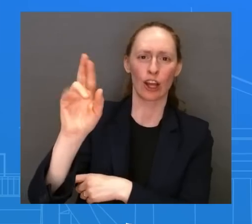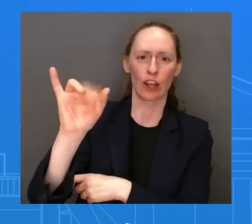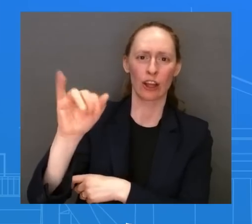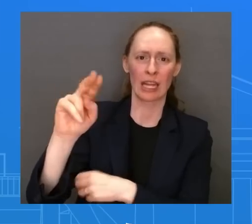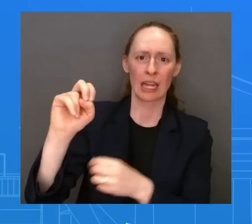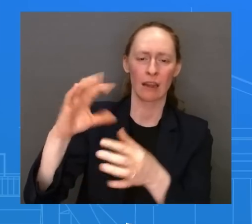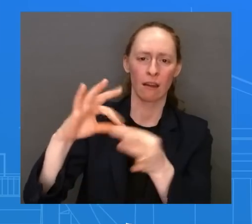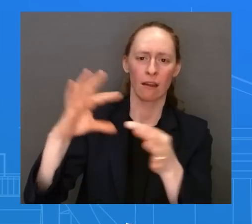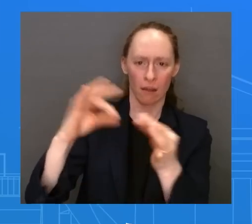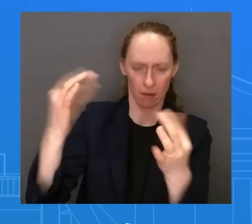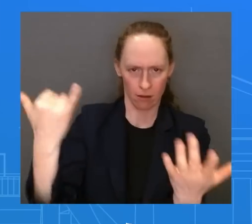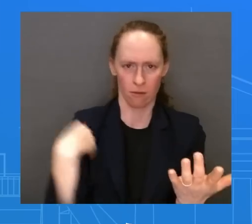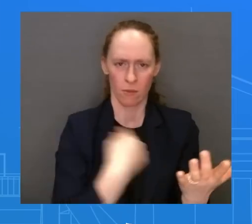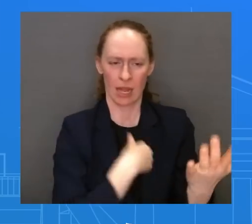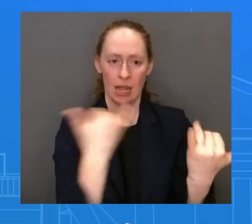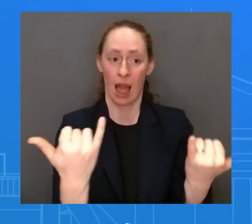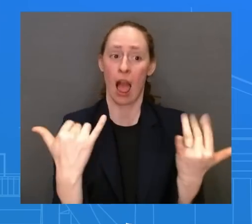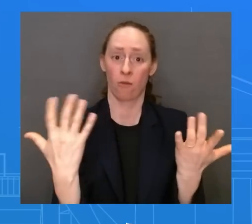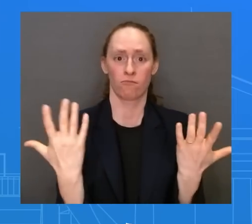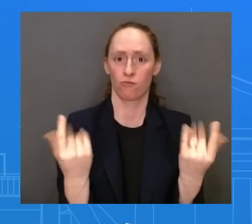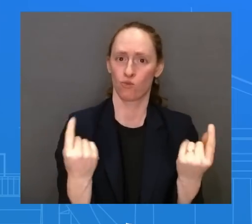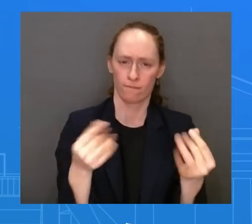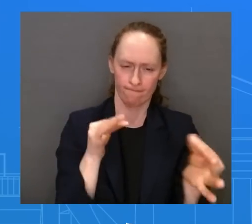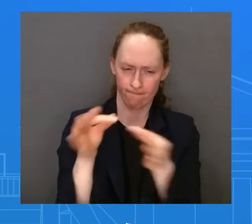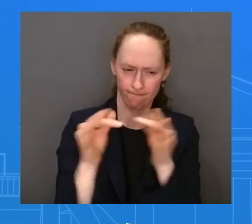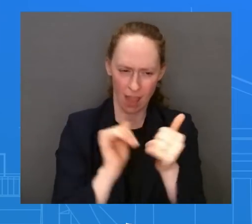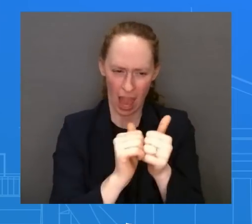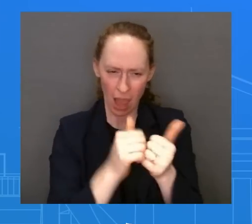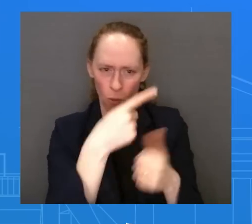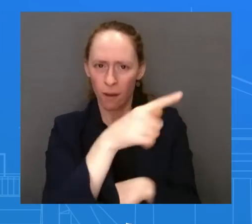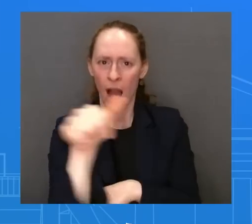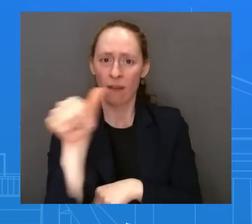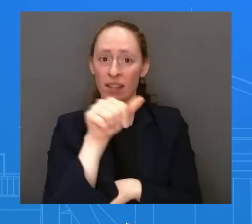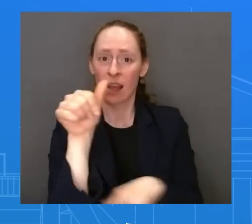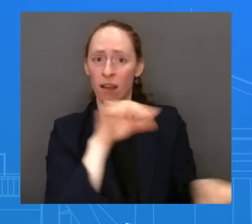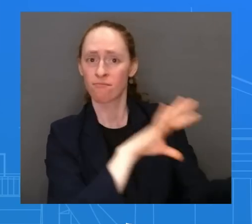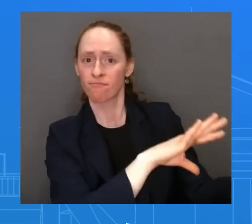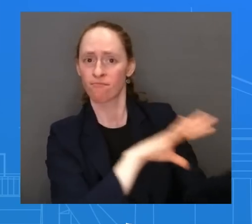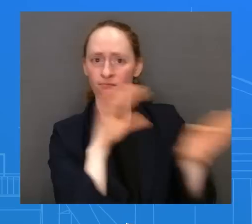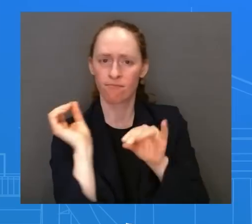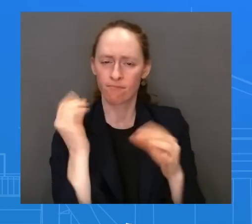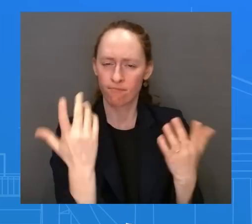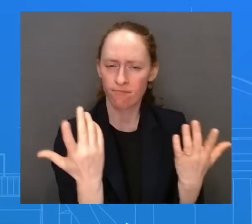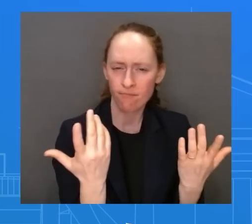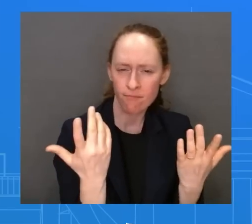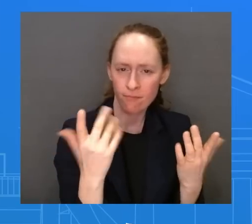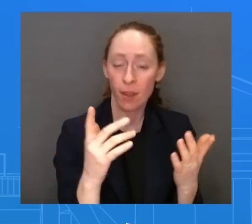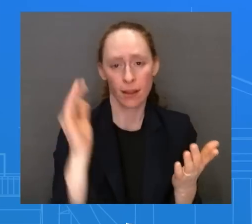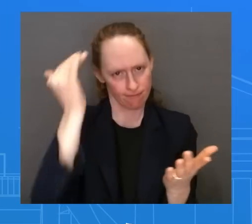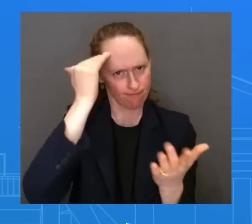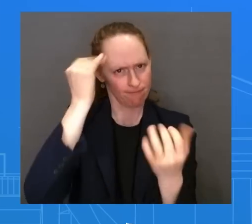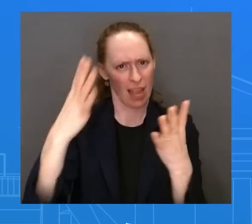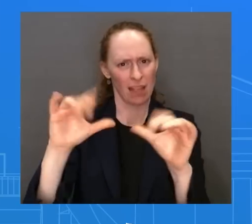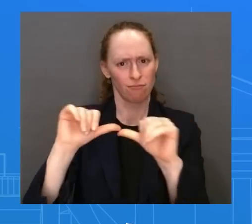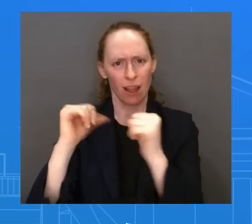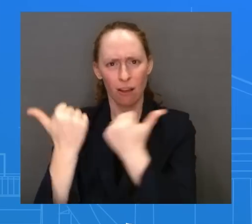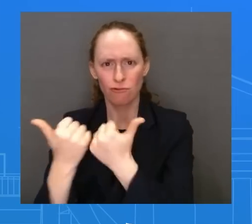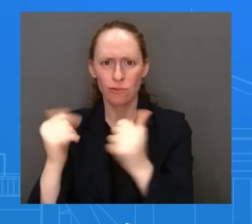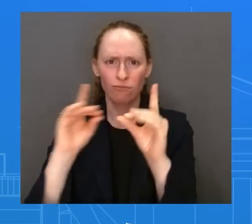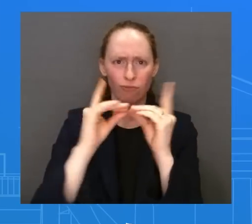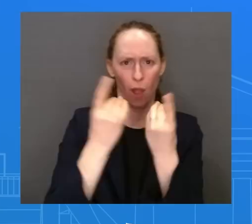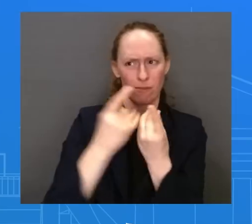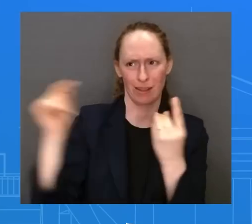as you all know over these many months departments and agencies key to the withdrawal conducted thorough internal after Action reviews